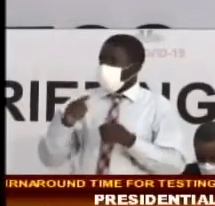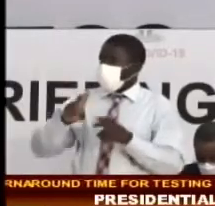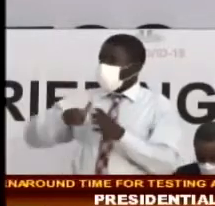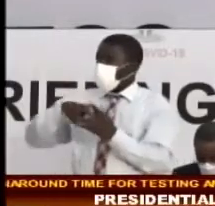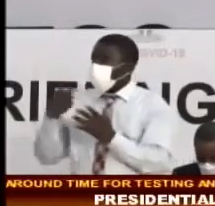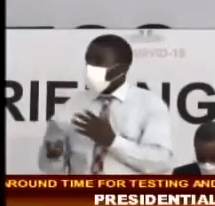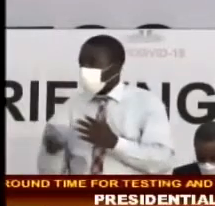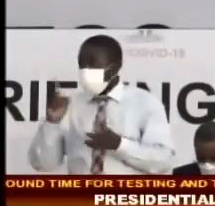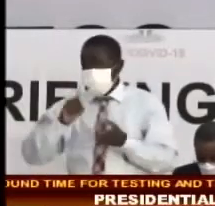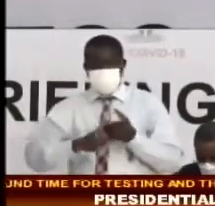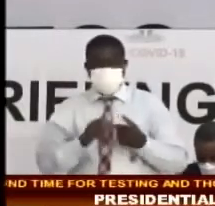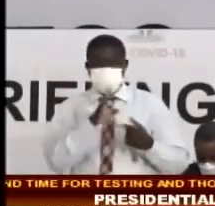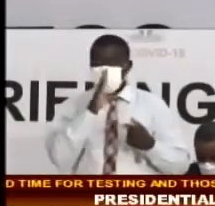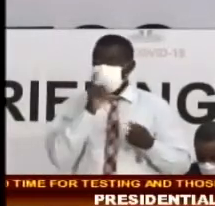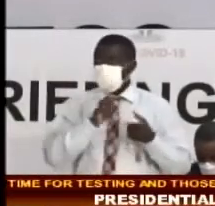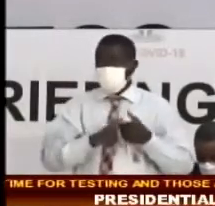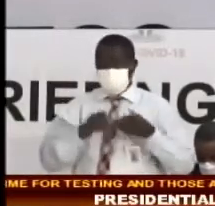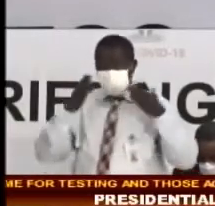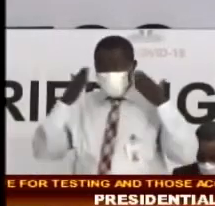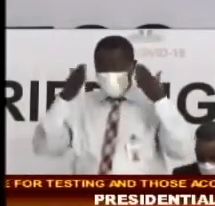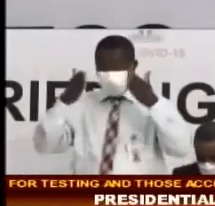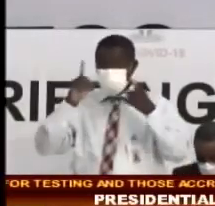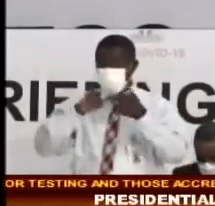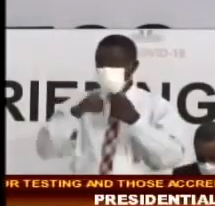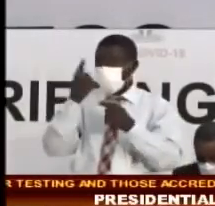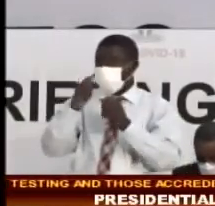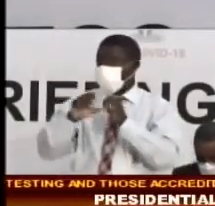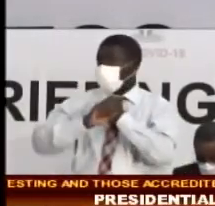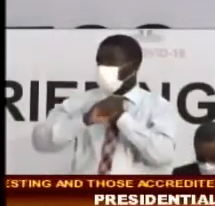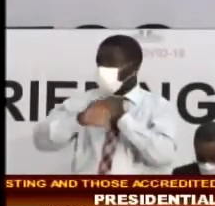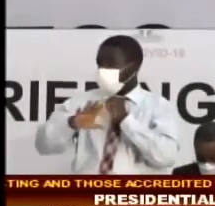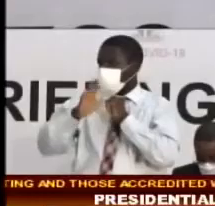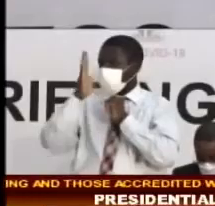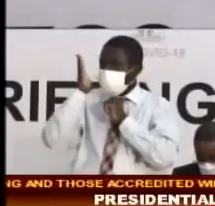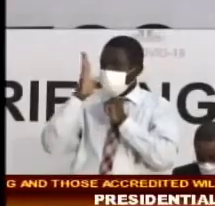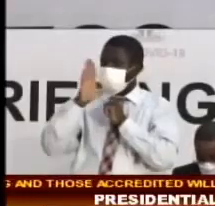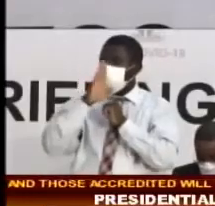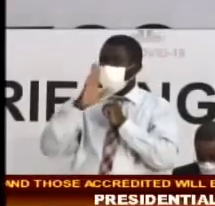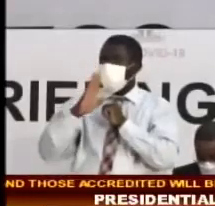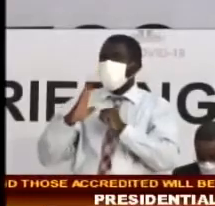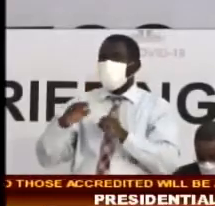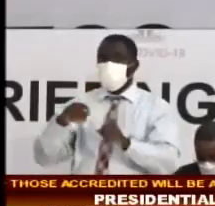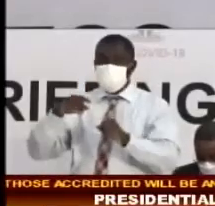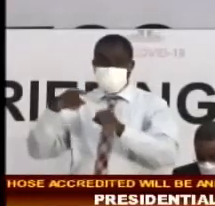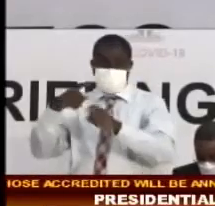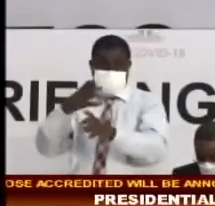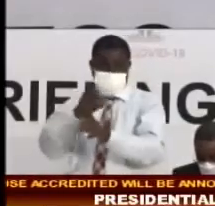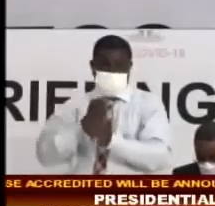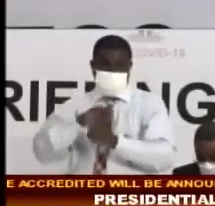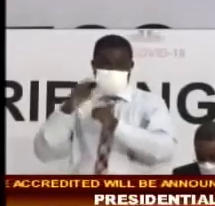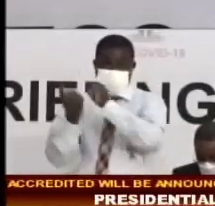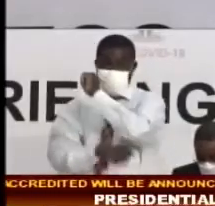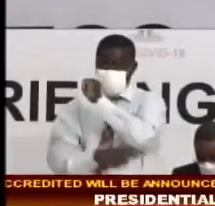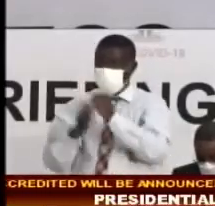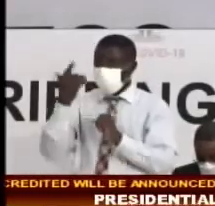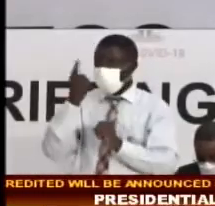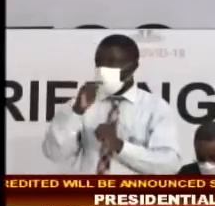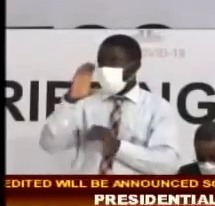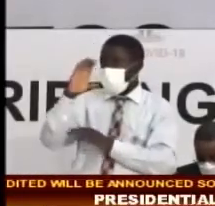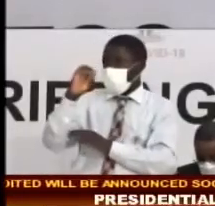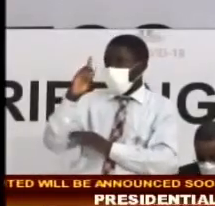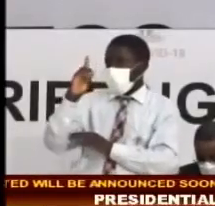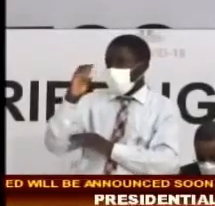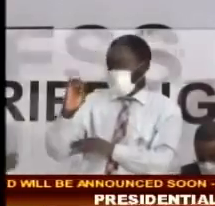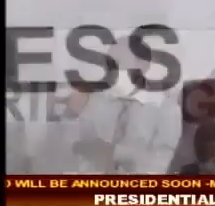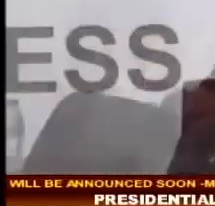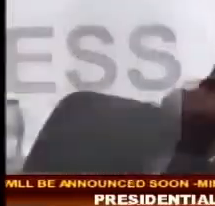the provisions of the Broadcasting Code will attract sanctions as stipulated by the code. Thank you.